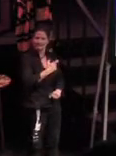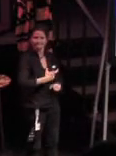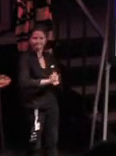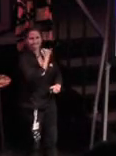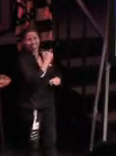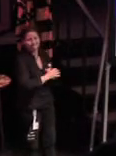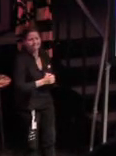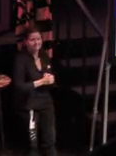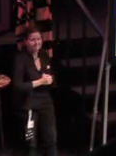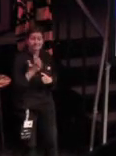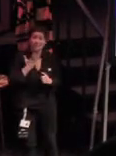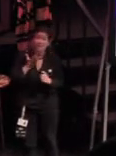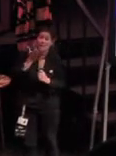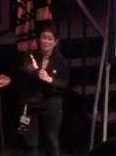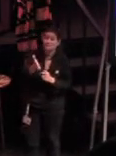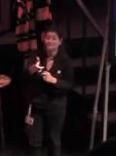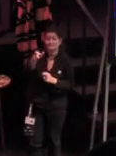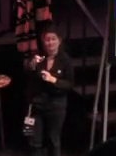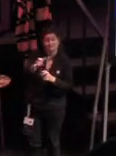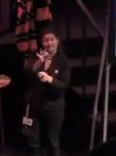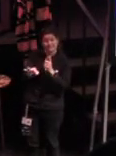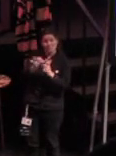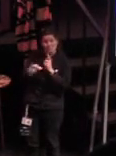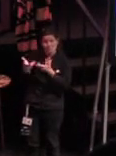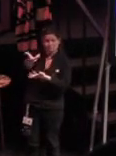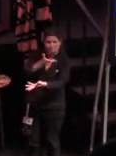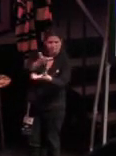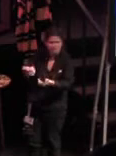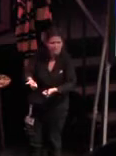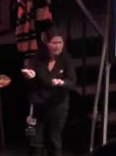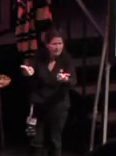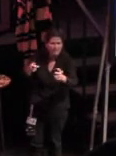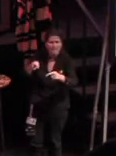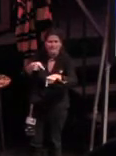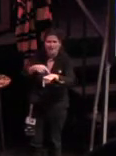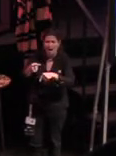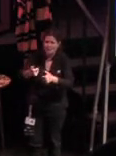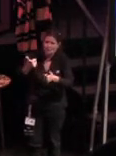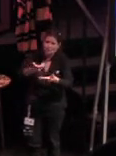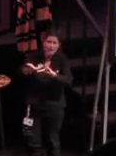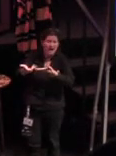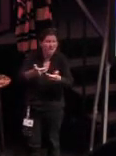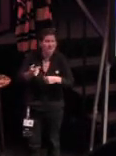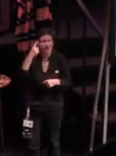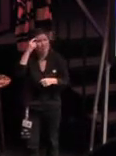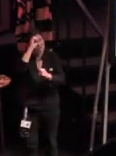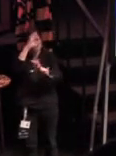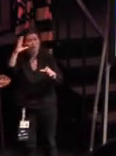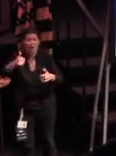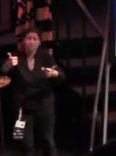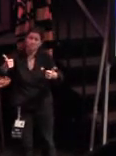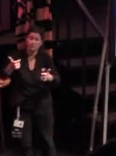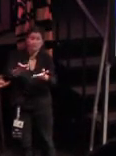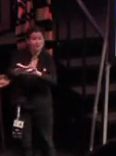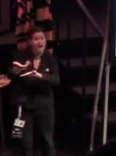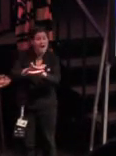And I went to the interview and had an amazing time and a really good chat with the two directors. And that's how I saw it. It was just a chat. And I